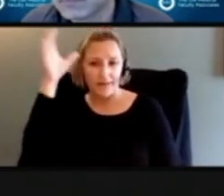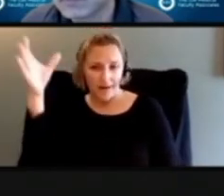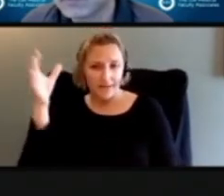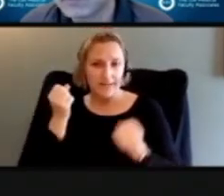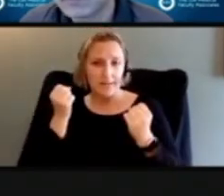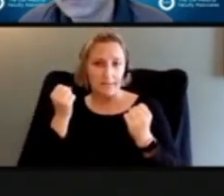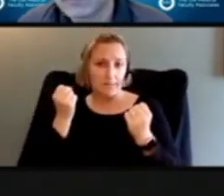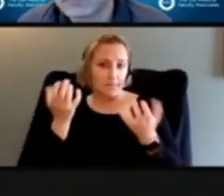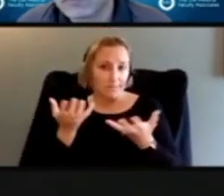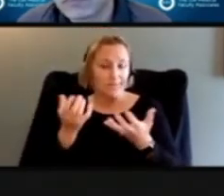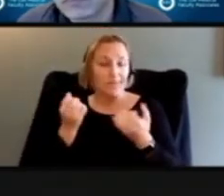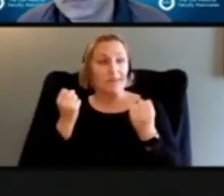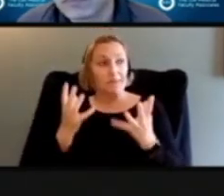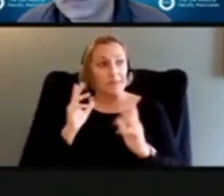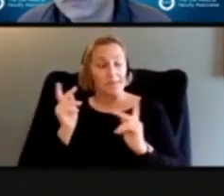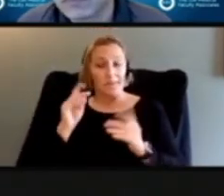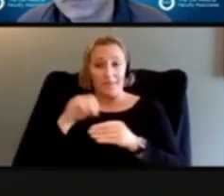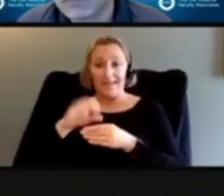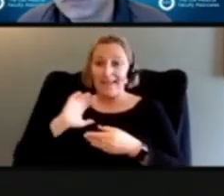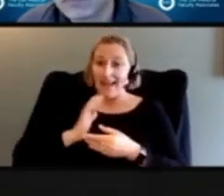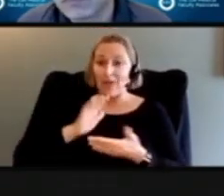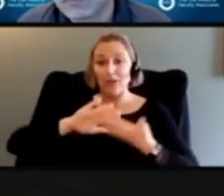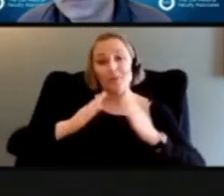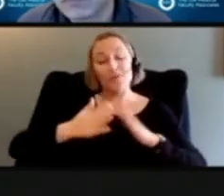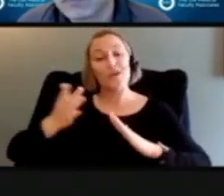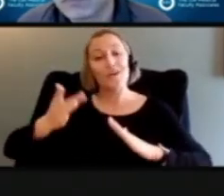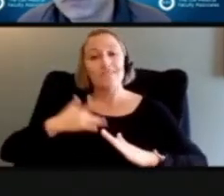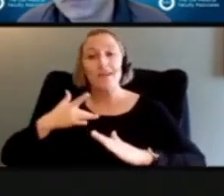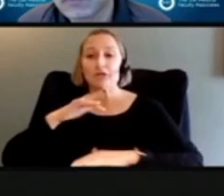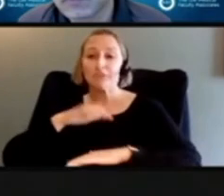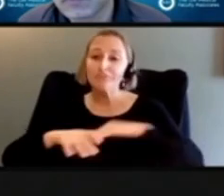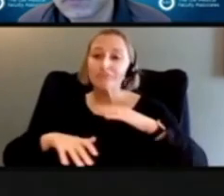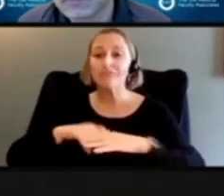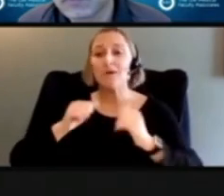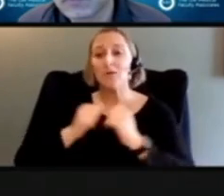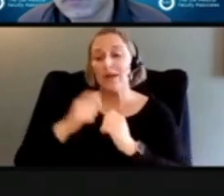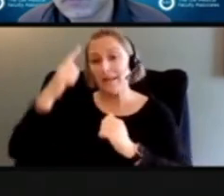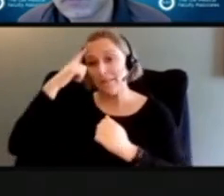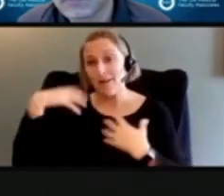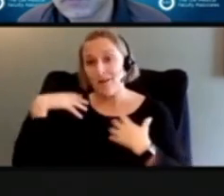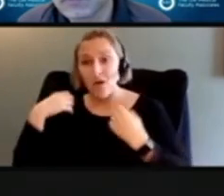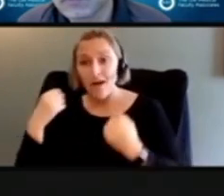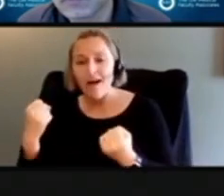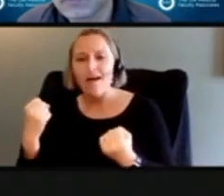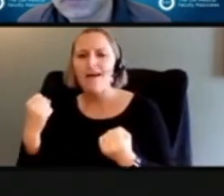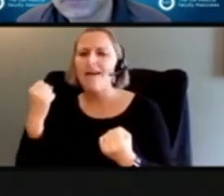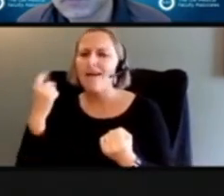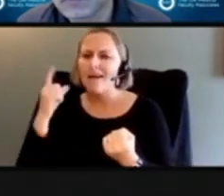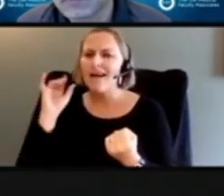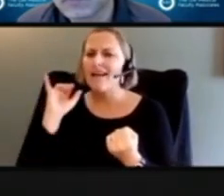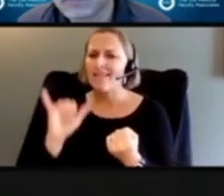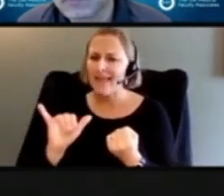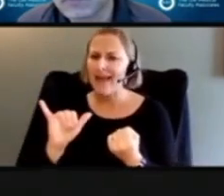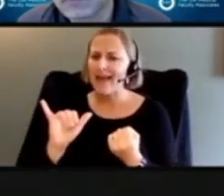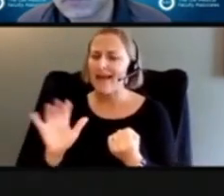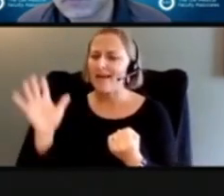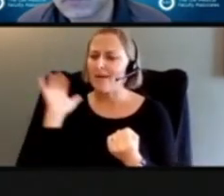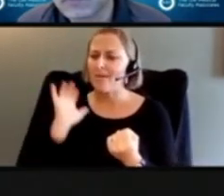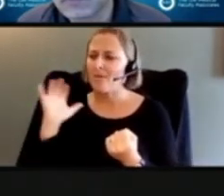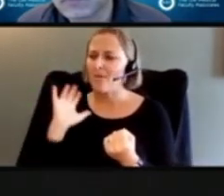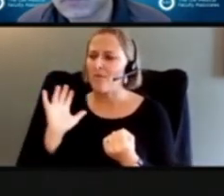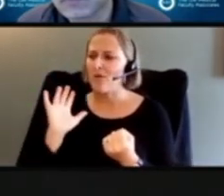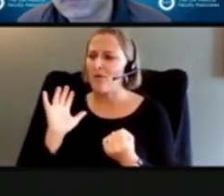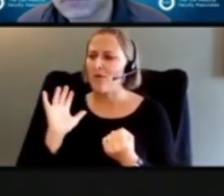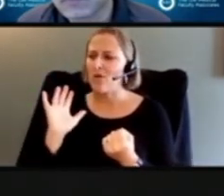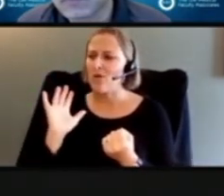have, is familiar with, of mental health literacy, but that has been traditionally been thought of as just being able